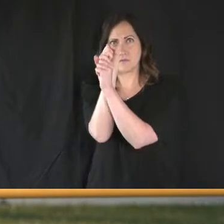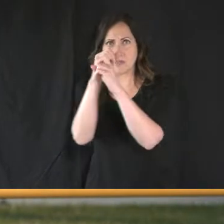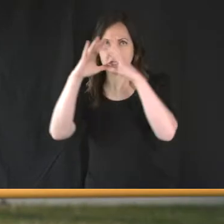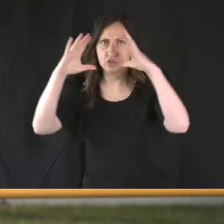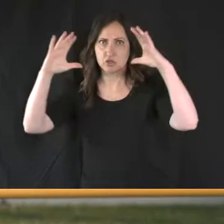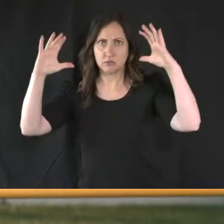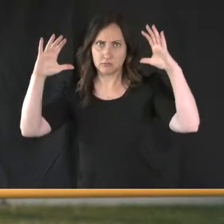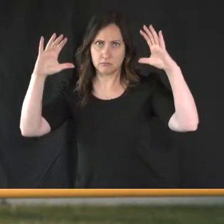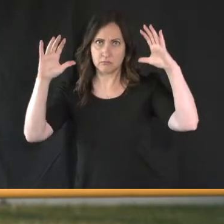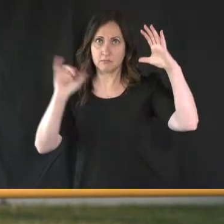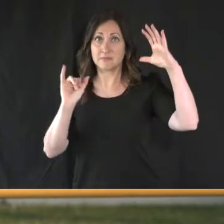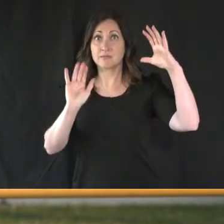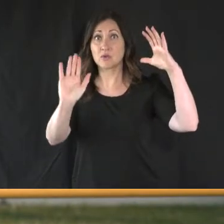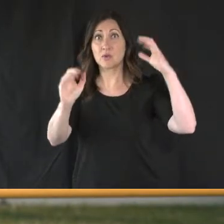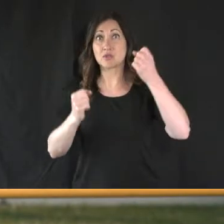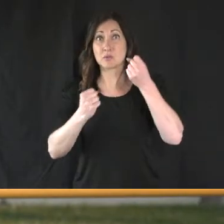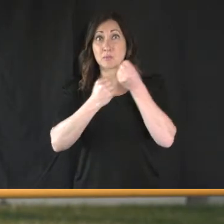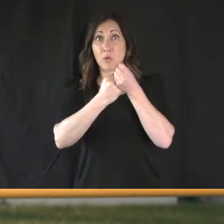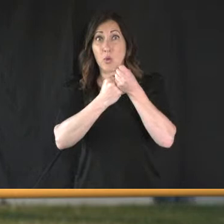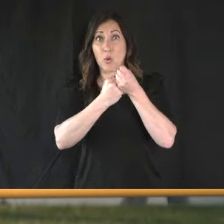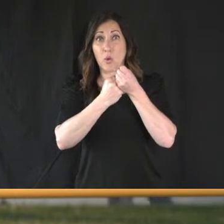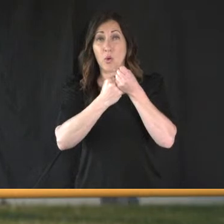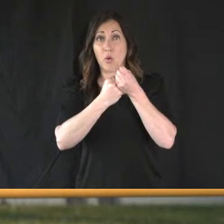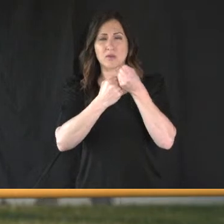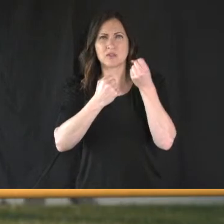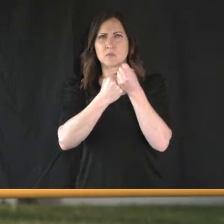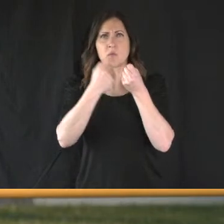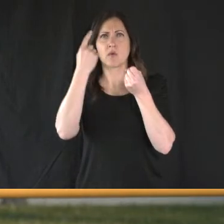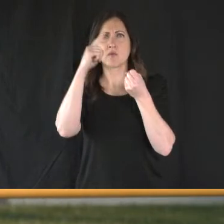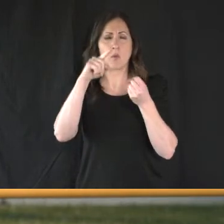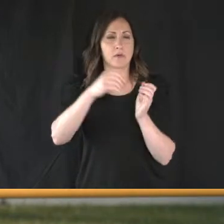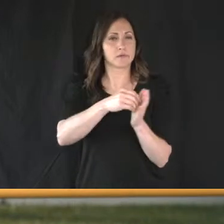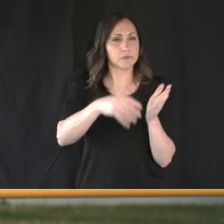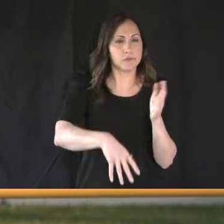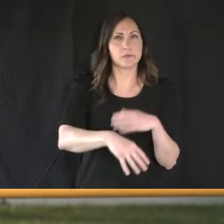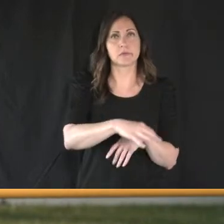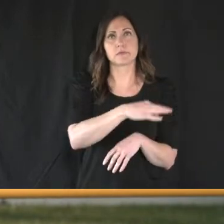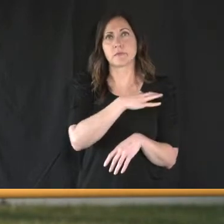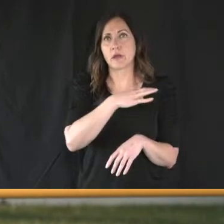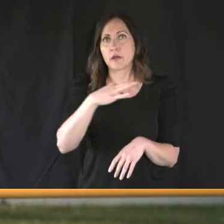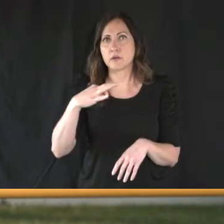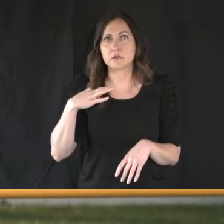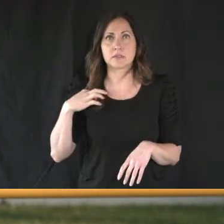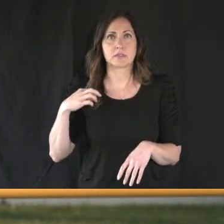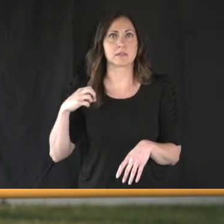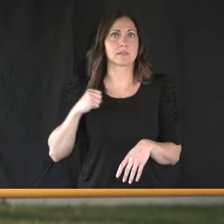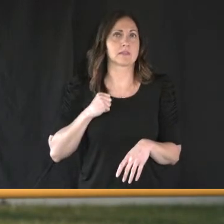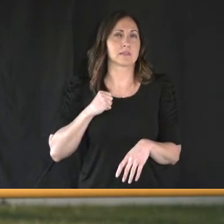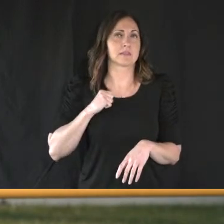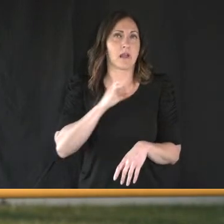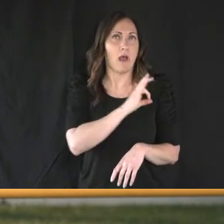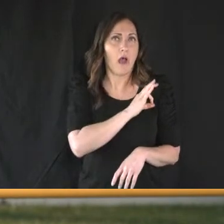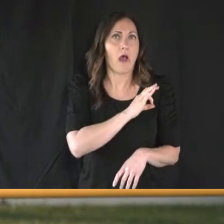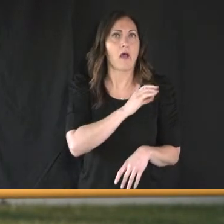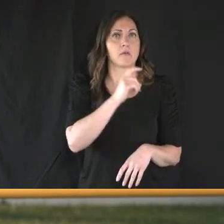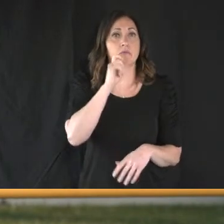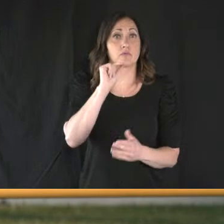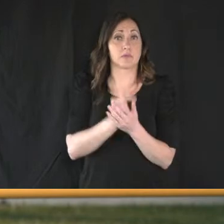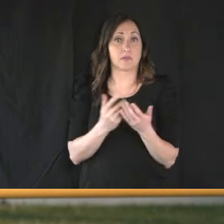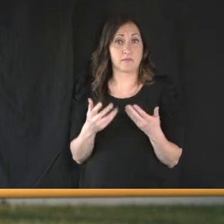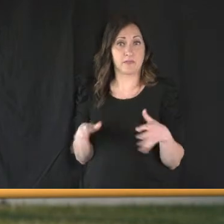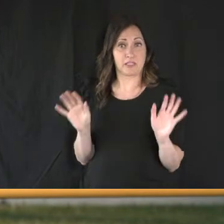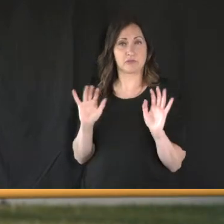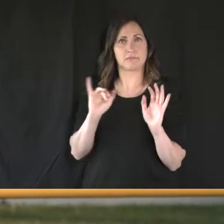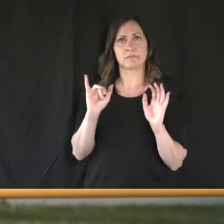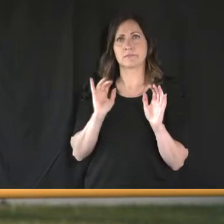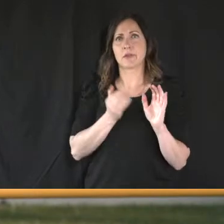and support for Lamar's students, faculty, staff, alumni, and friends. Thank you